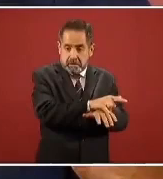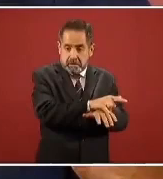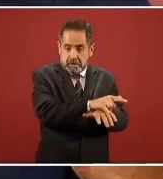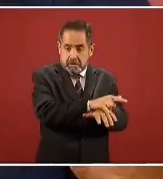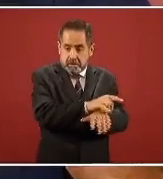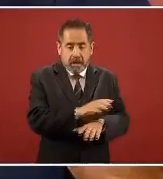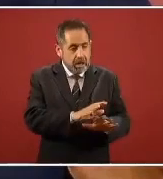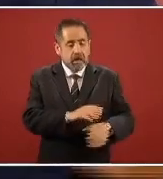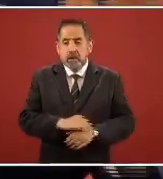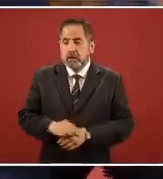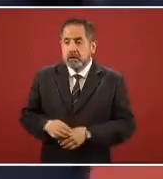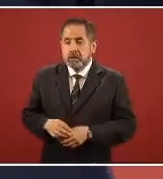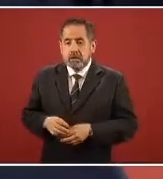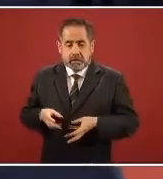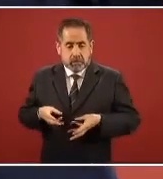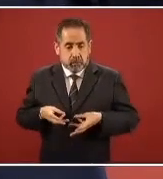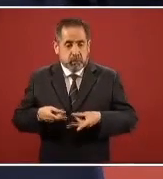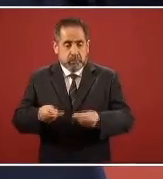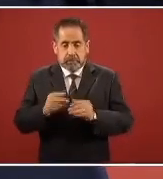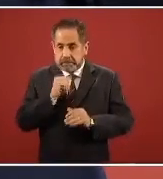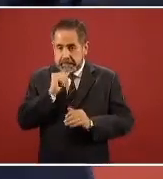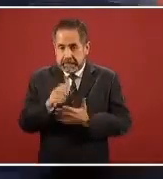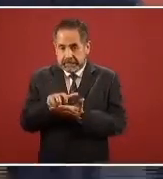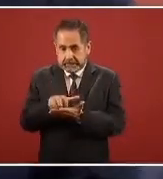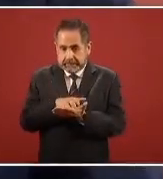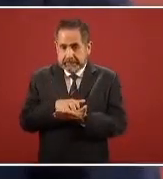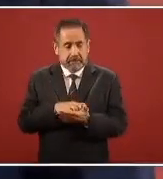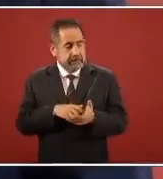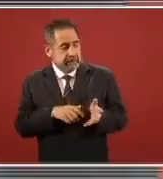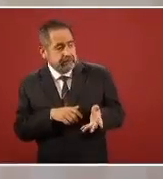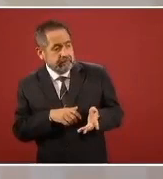austerity. Es decir, sin